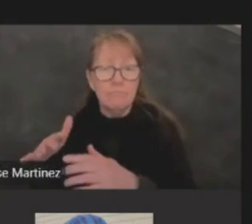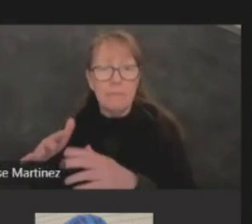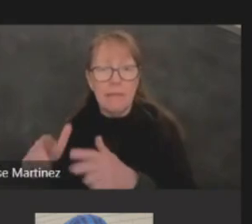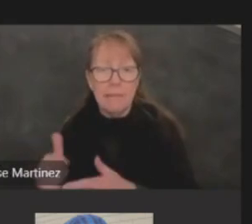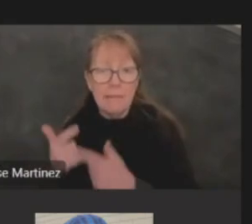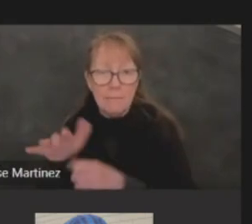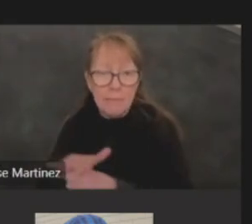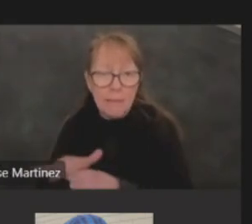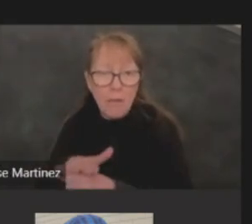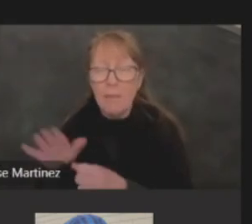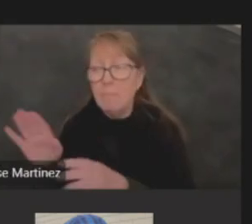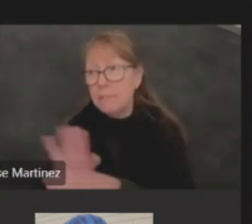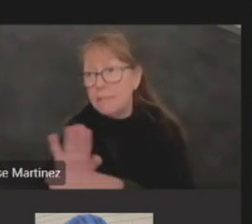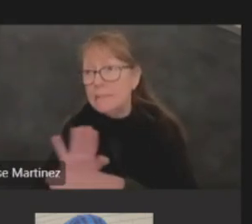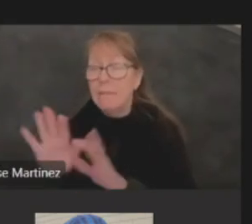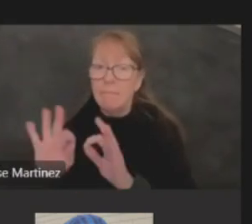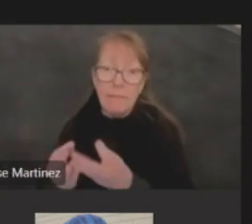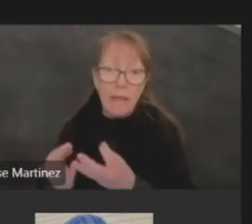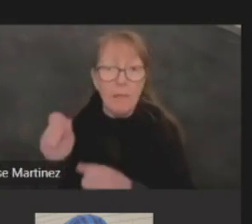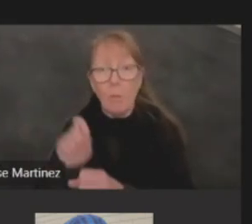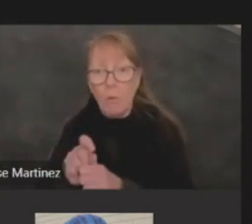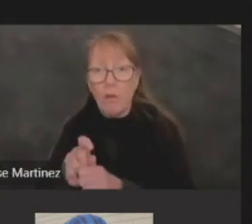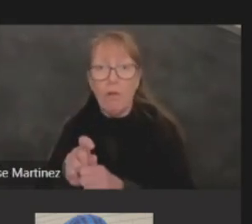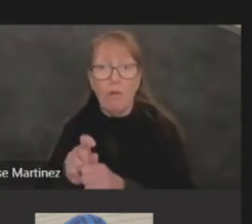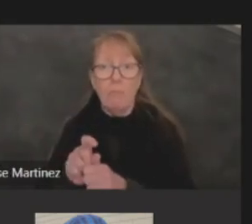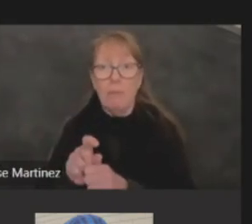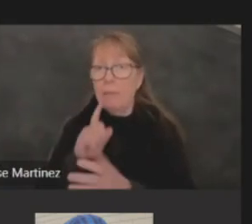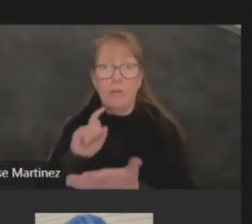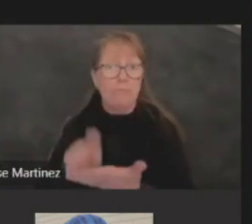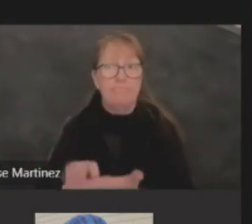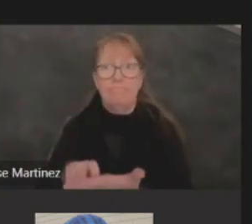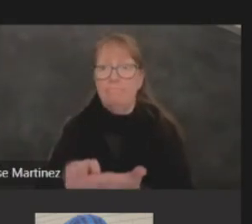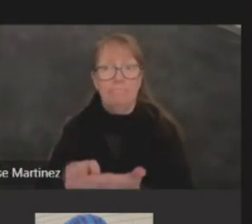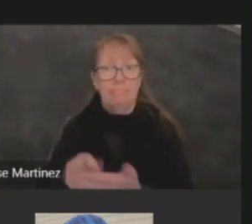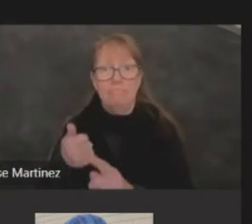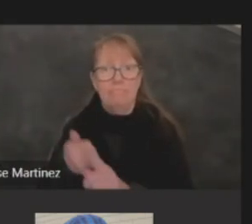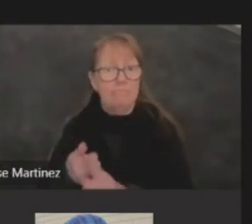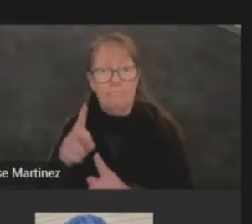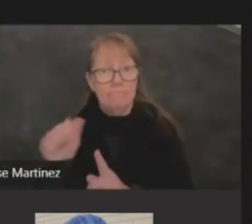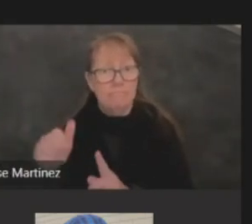and maybe not even identifying